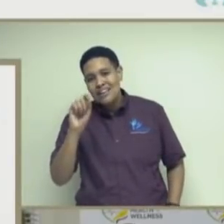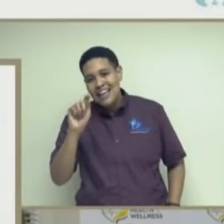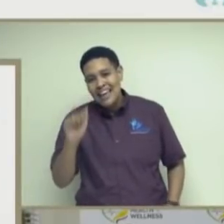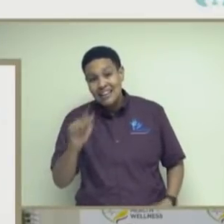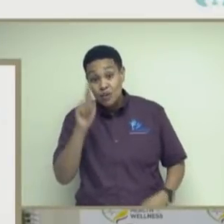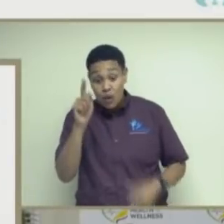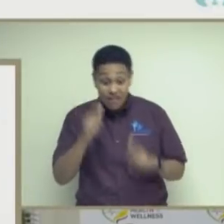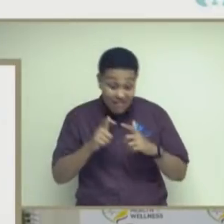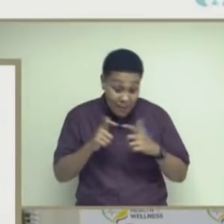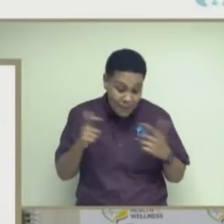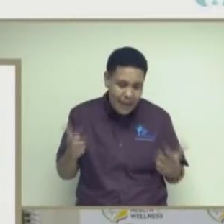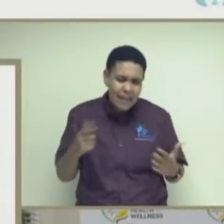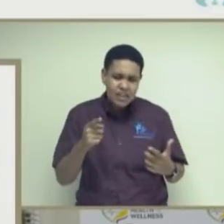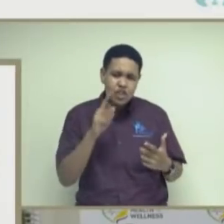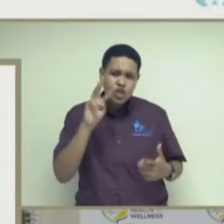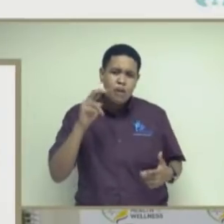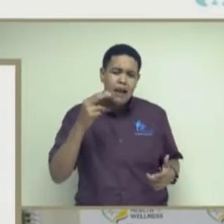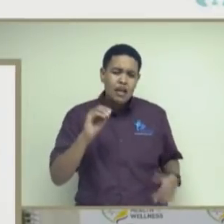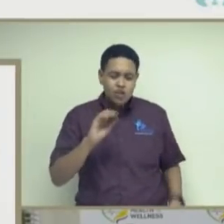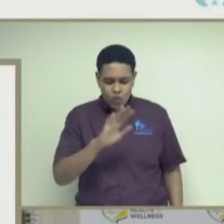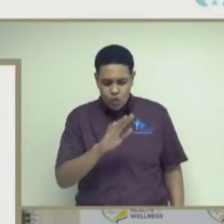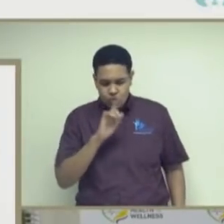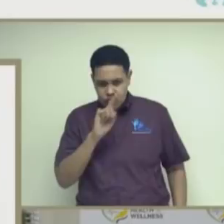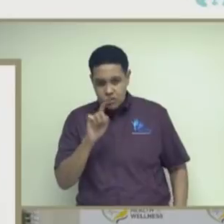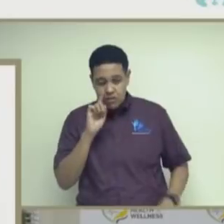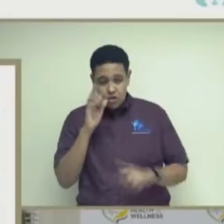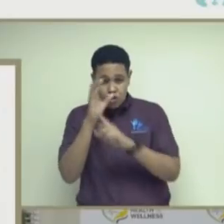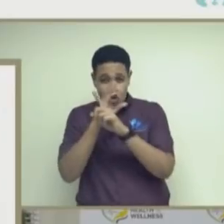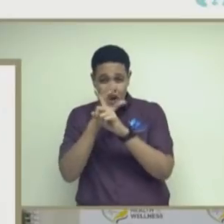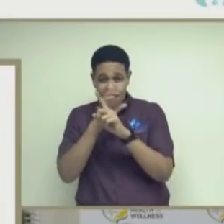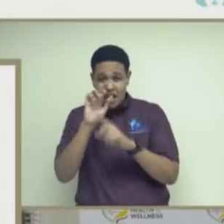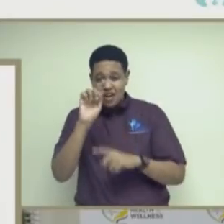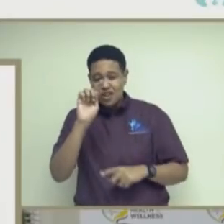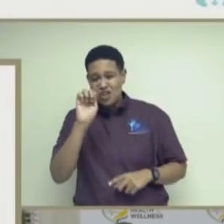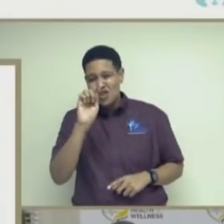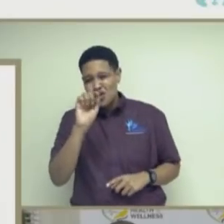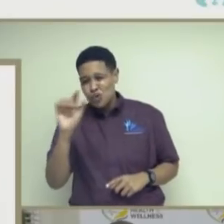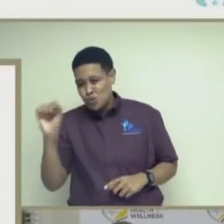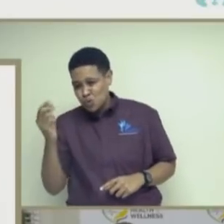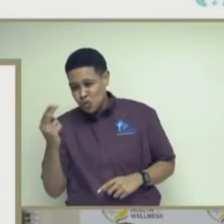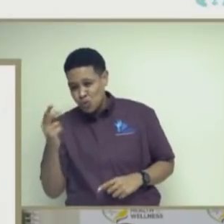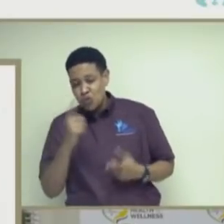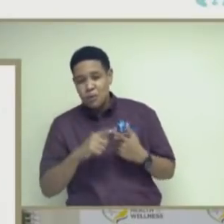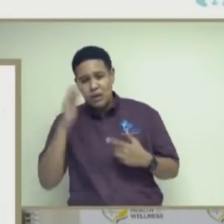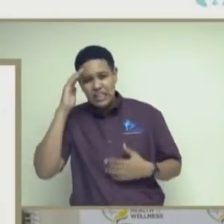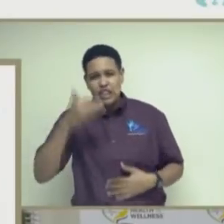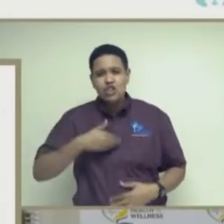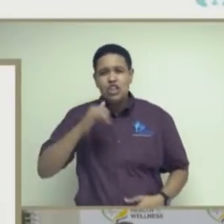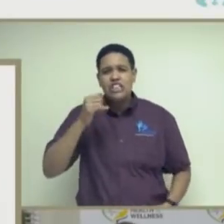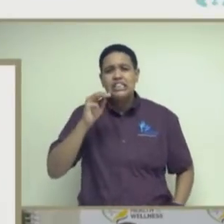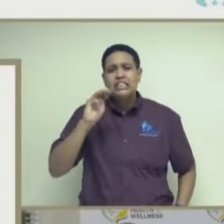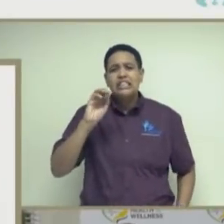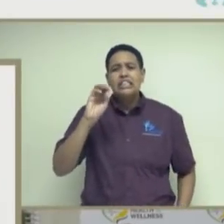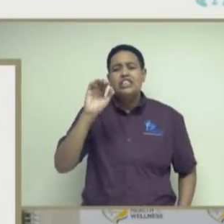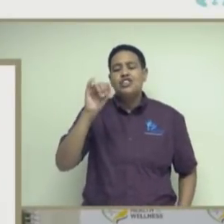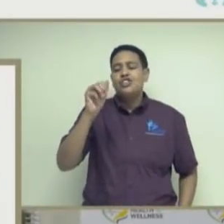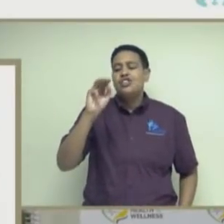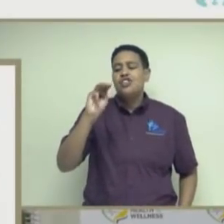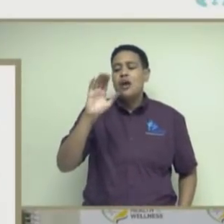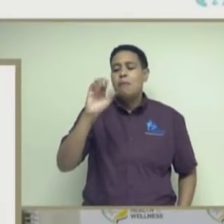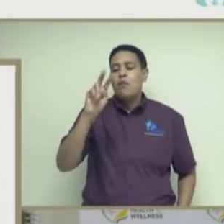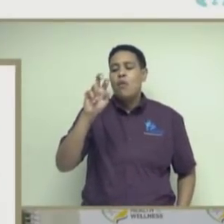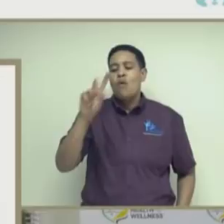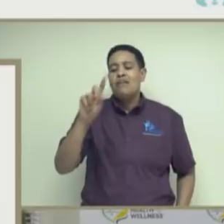of the major WHO surveillance tools and the introduction of the COVID app in terms of